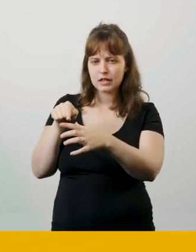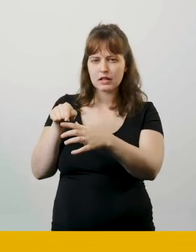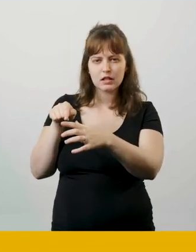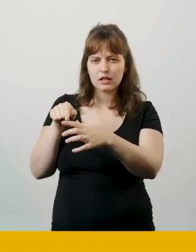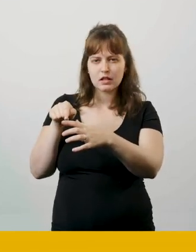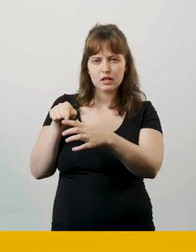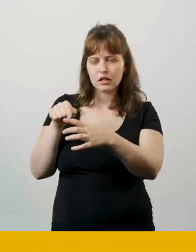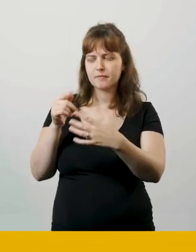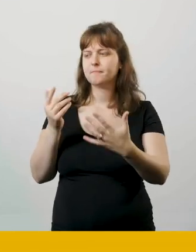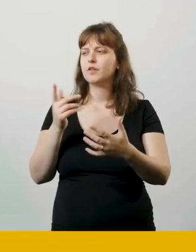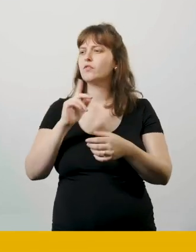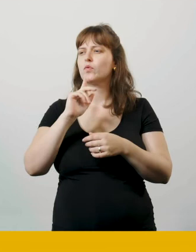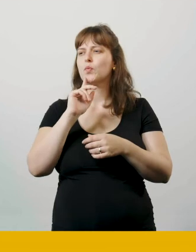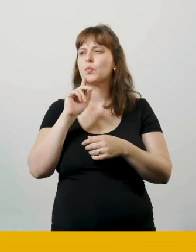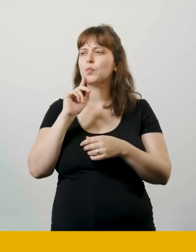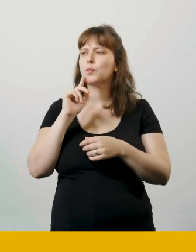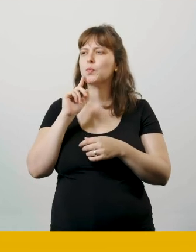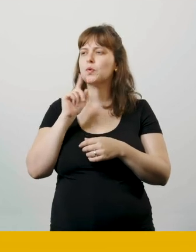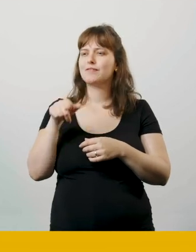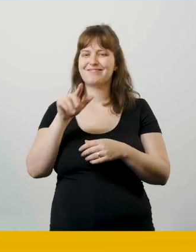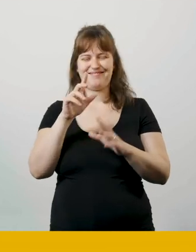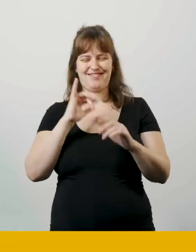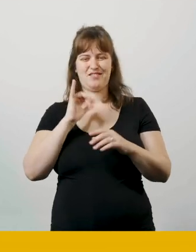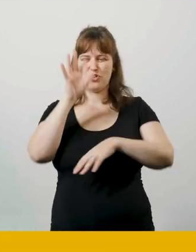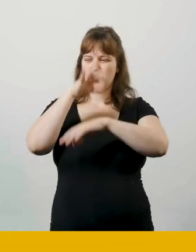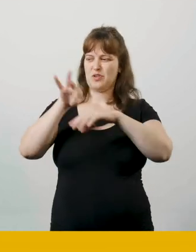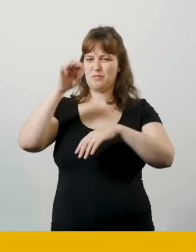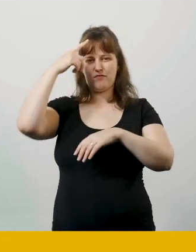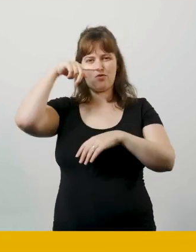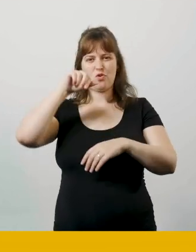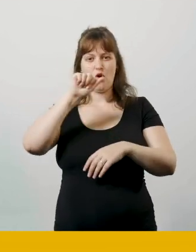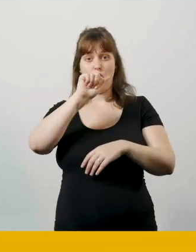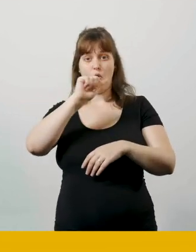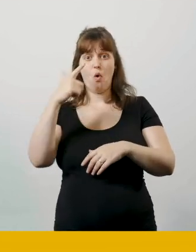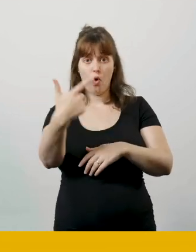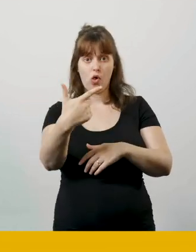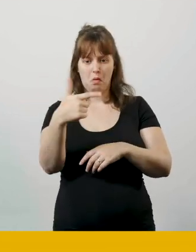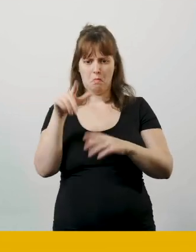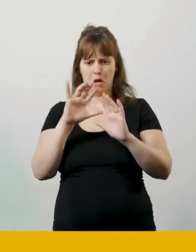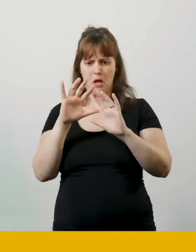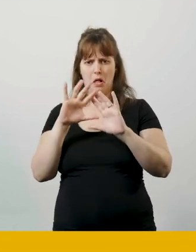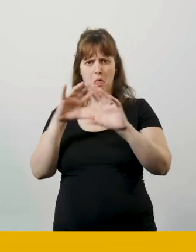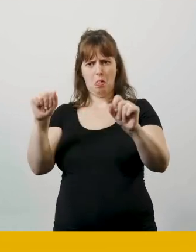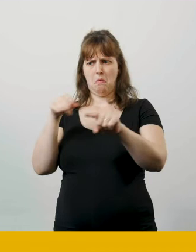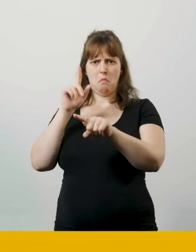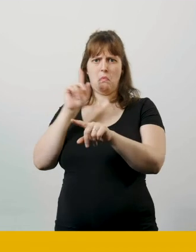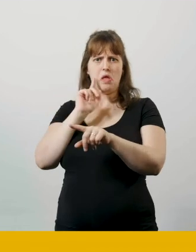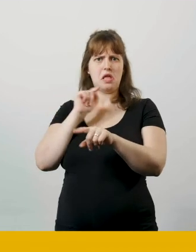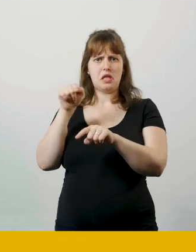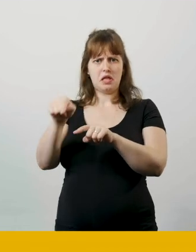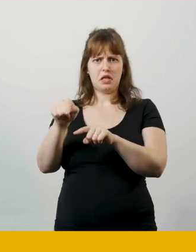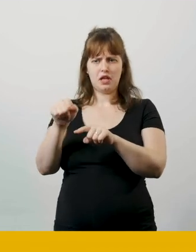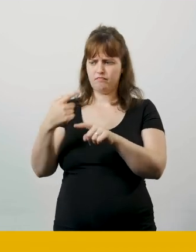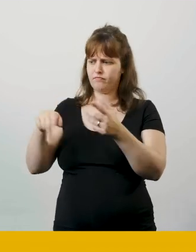Who are the all that you can say they really wish to enjoy what